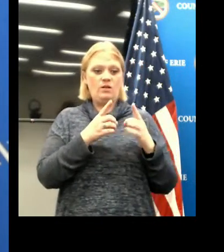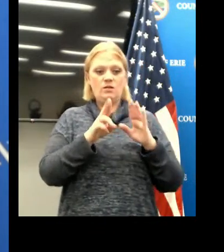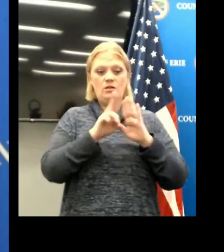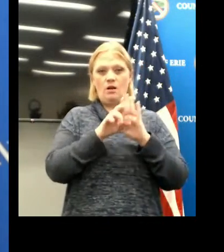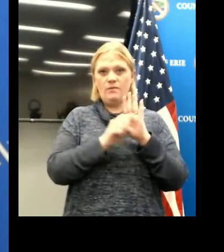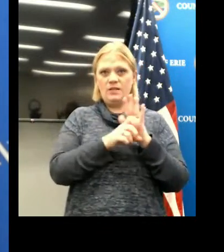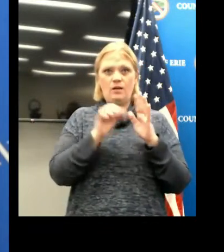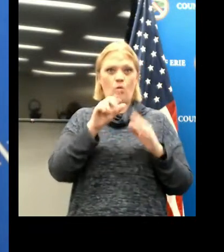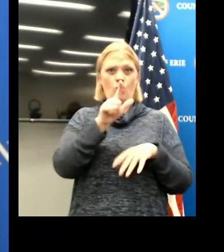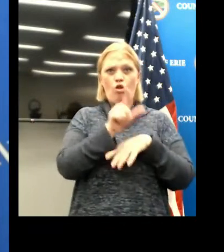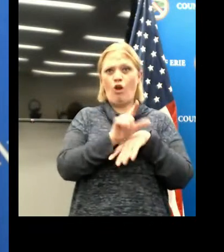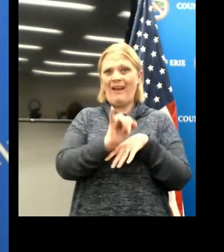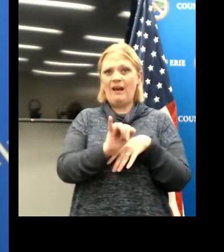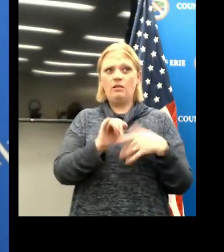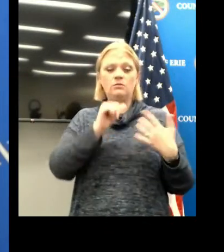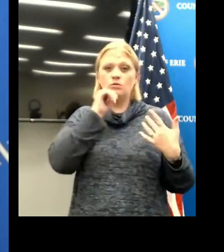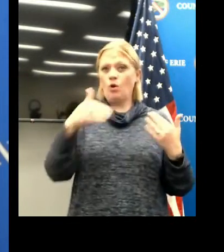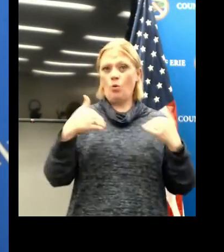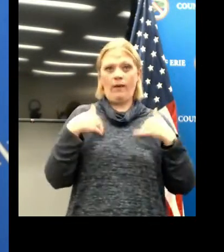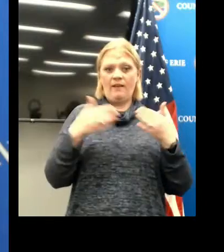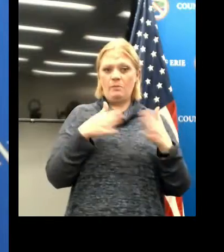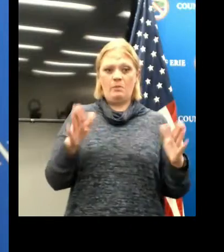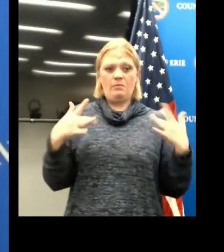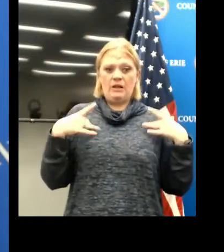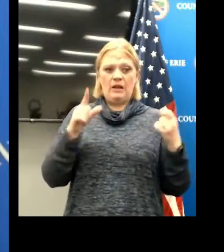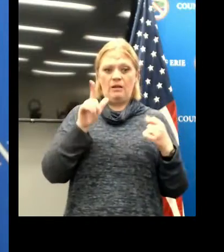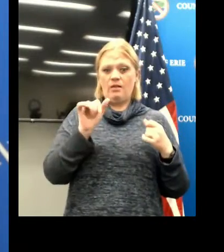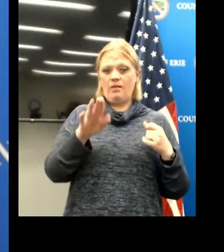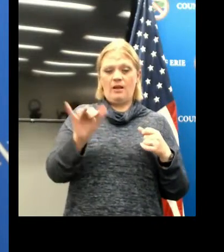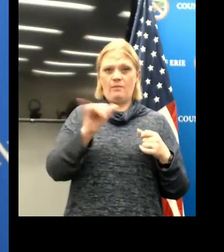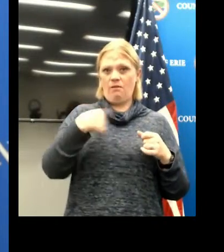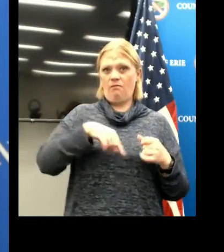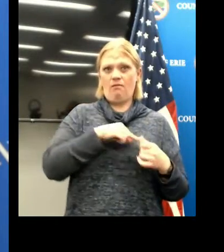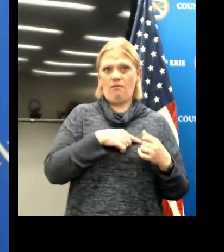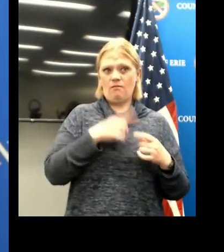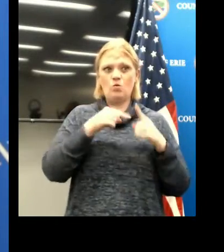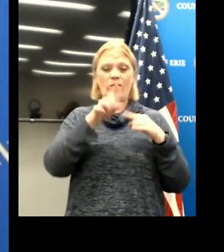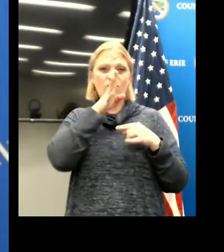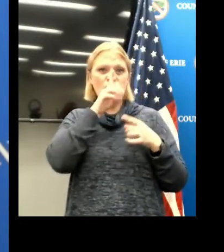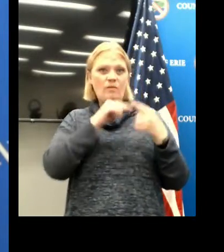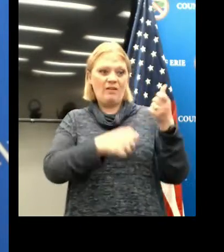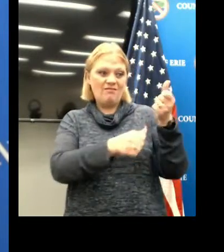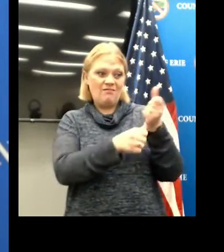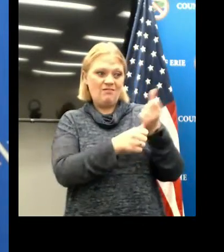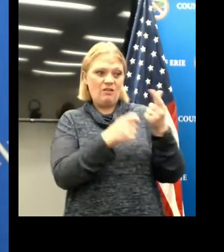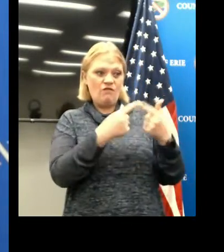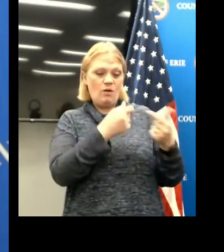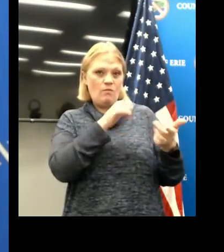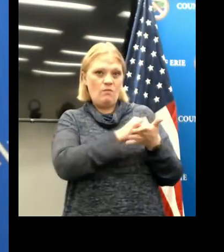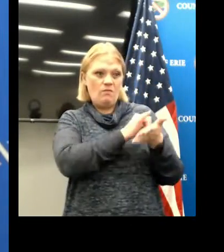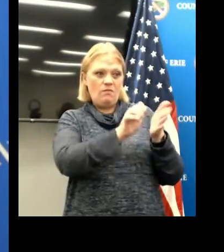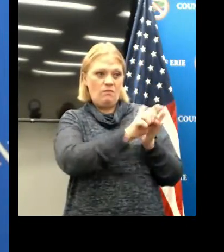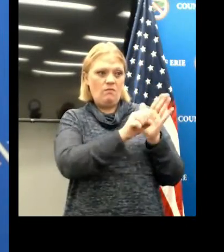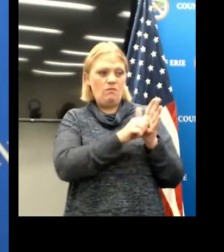matter, even Long Island, don't have a public health lab like we do. So when they talk about the assistance they're getting from New York State, it's really no different in their